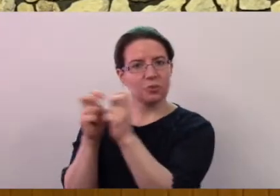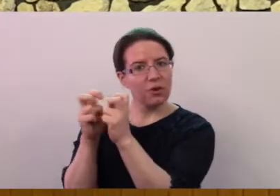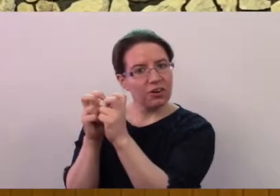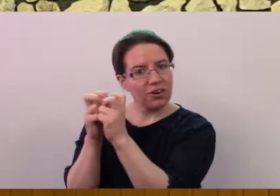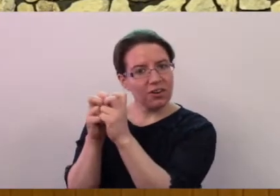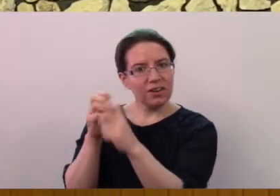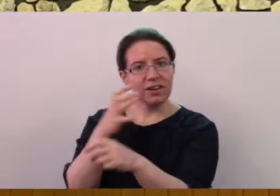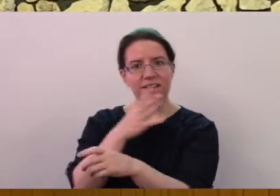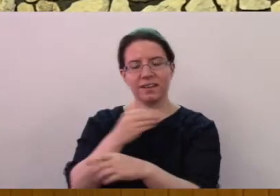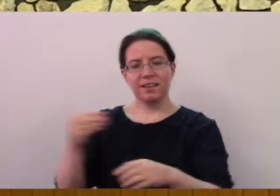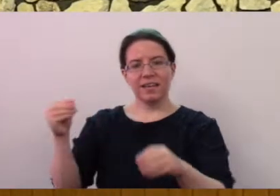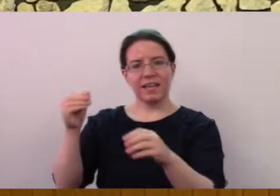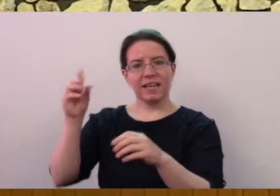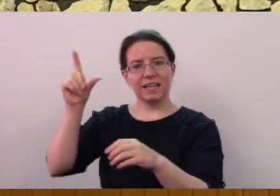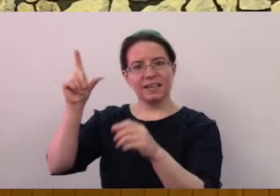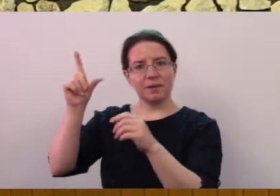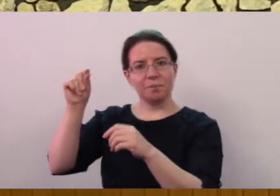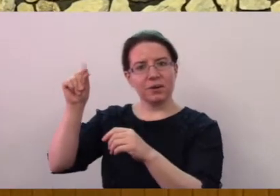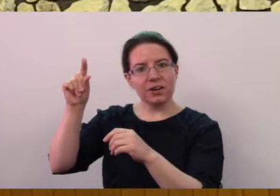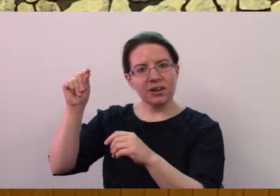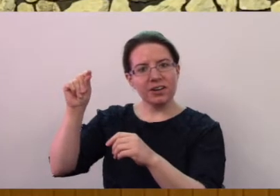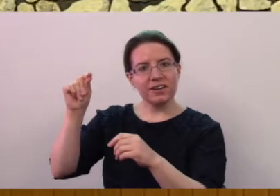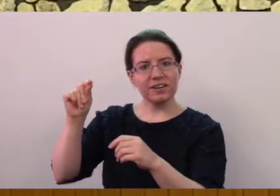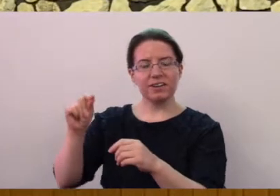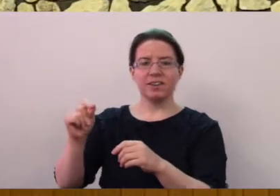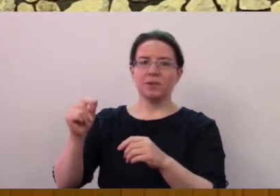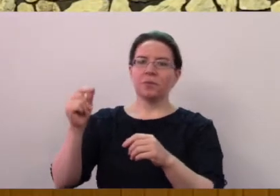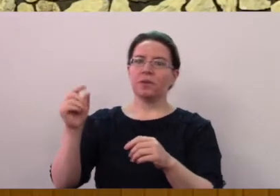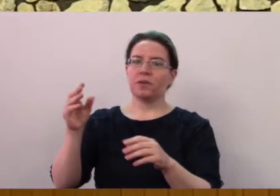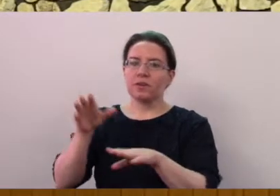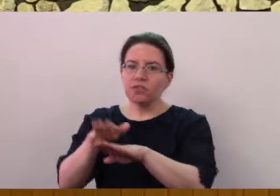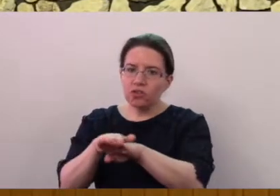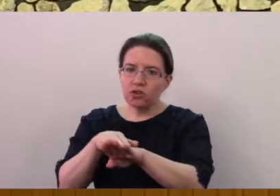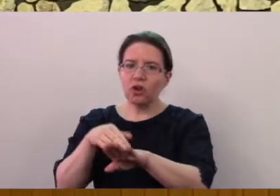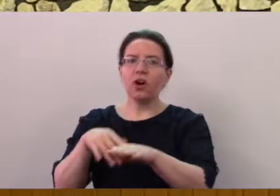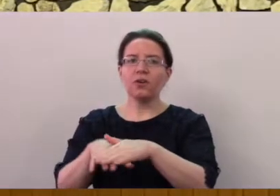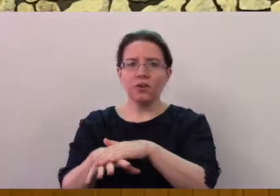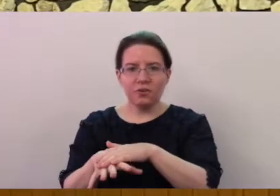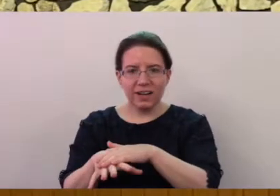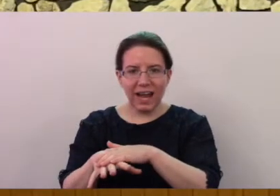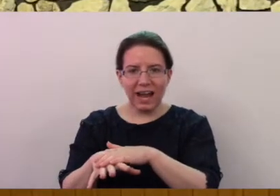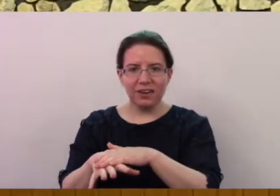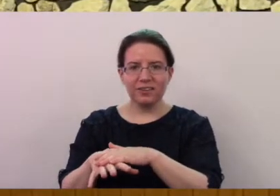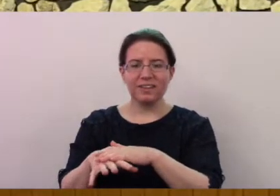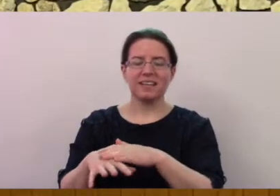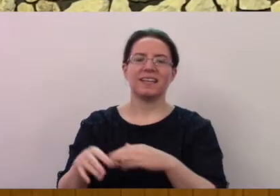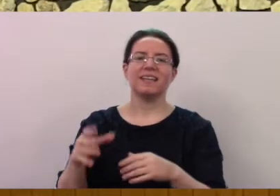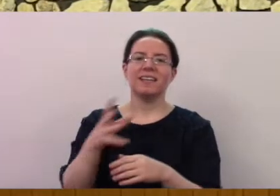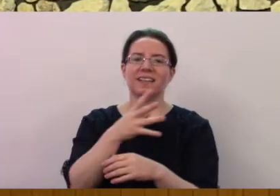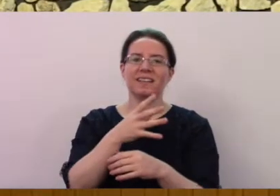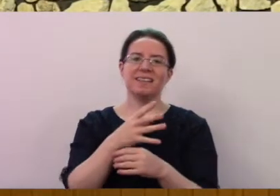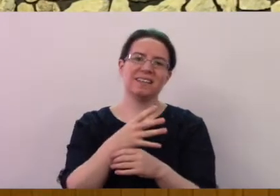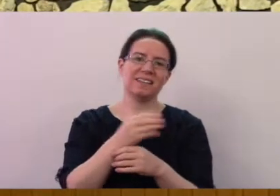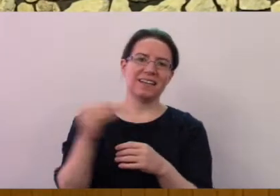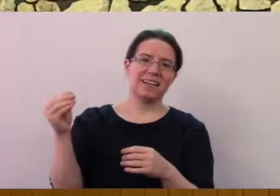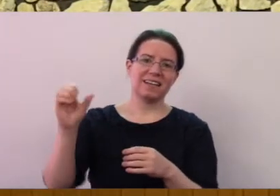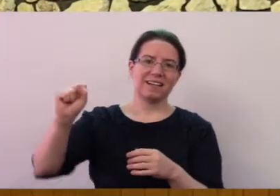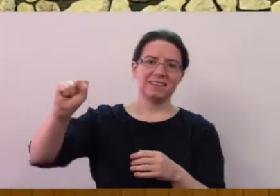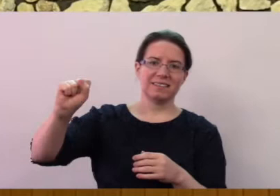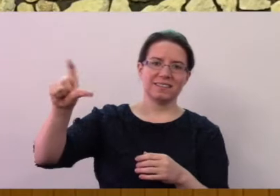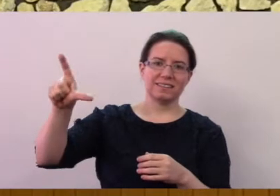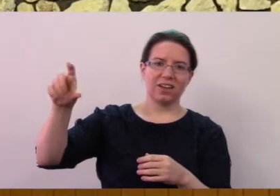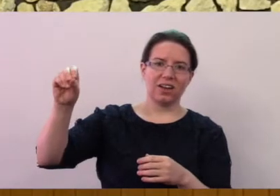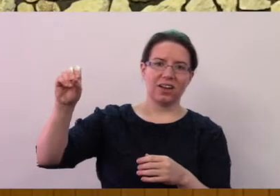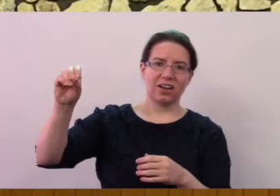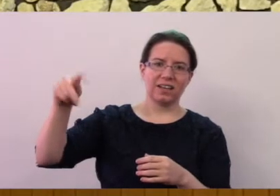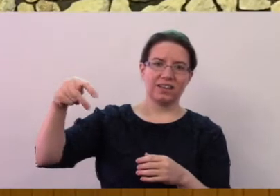beauty. And the sloth will speed up. And I don't know what it's going to be like in heaven. I just want to be there. Amen. It's